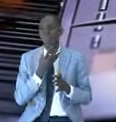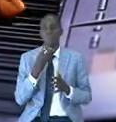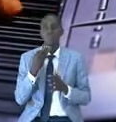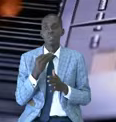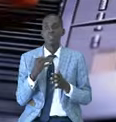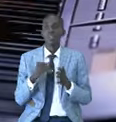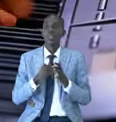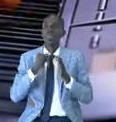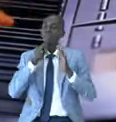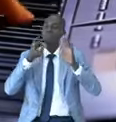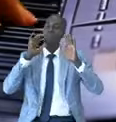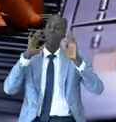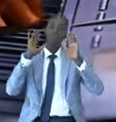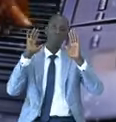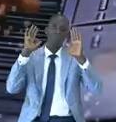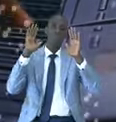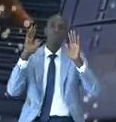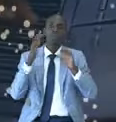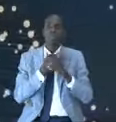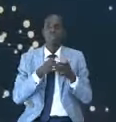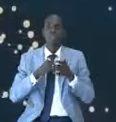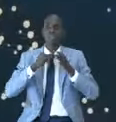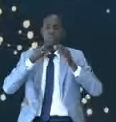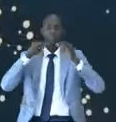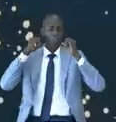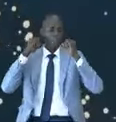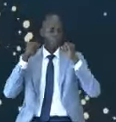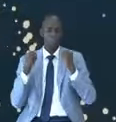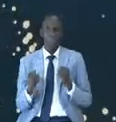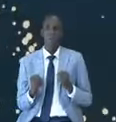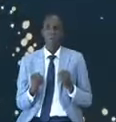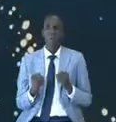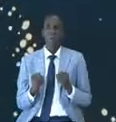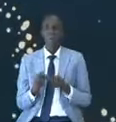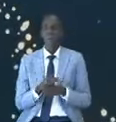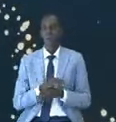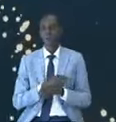It's wonderful and it's powerful.